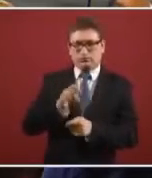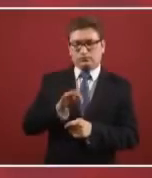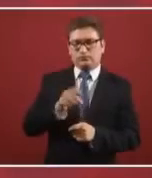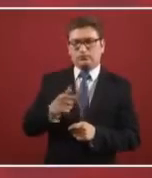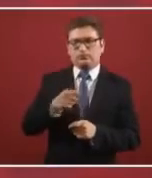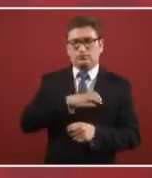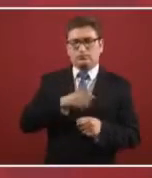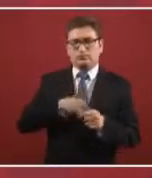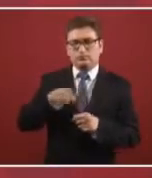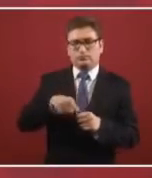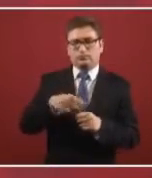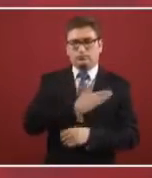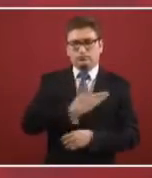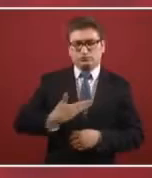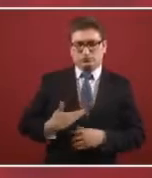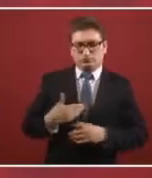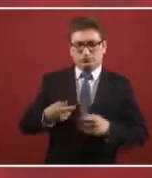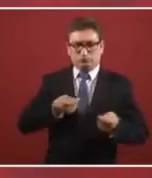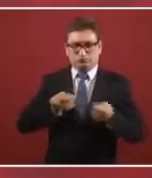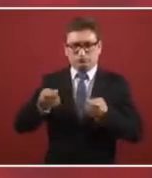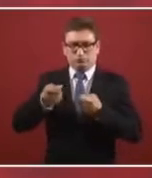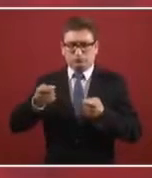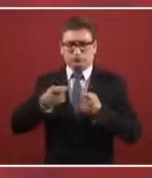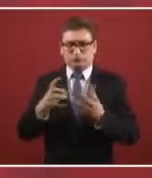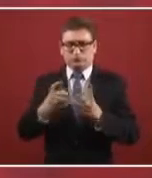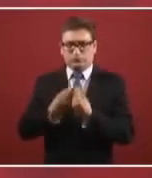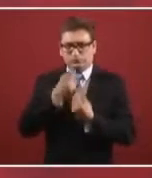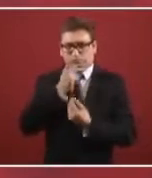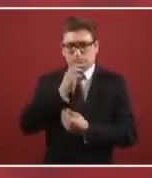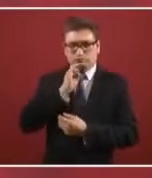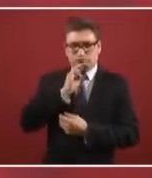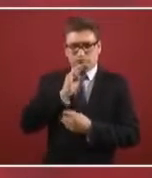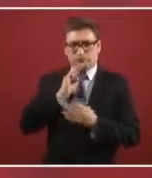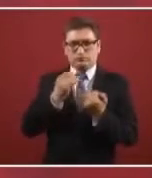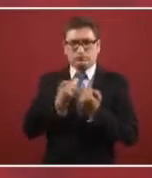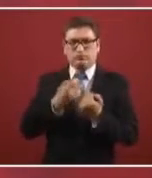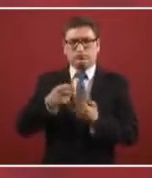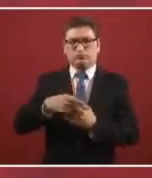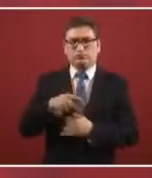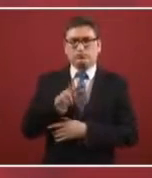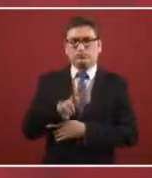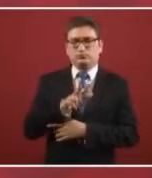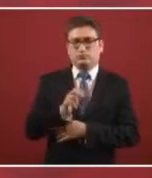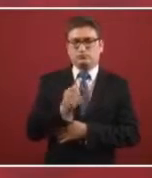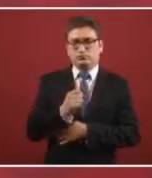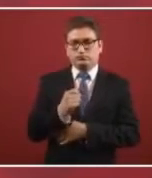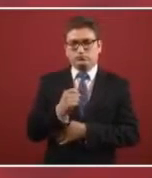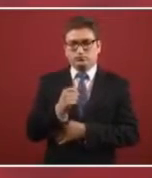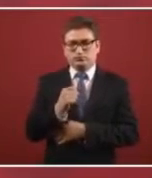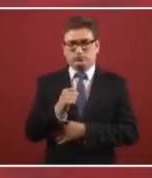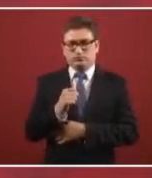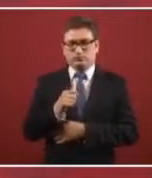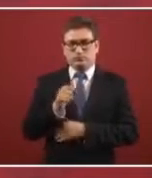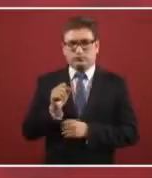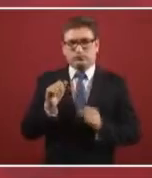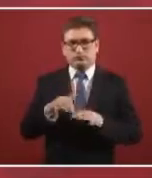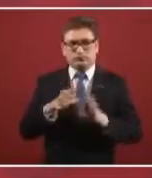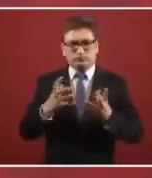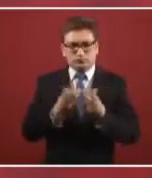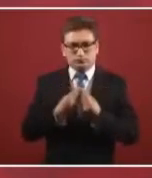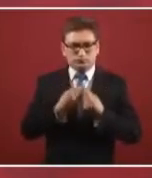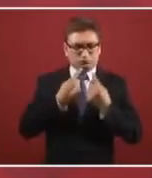de la República en cumplimiento de un district acuerdo con los attorney, padres de familia, in agreement with the parents of realizada the el family 18 and de the septiembre, president, donde realized la on the conclusión 18th of